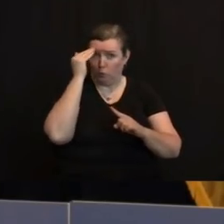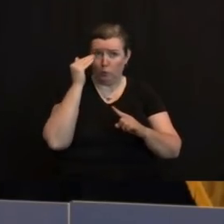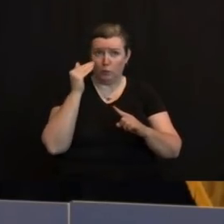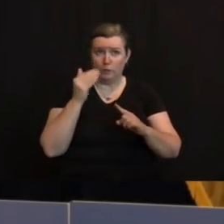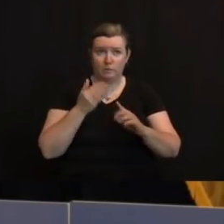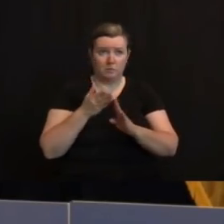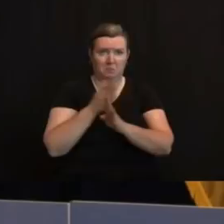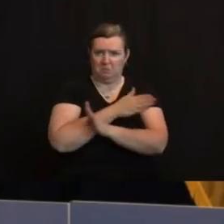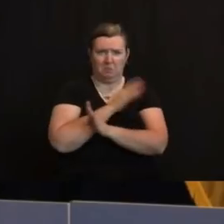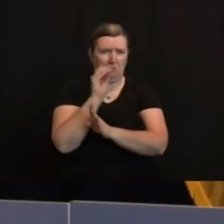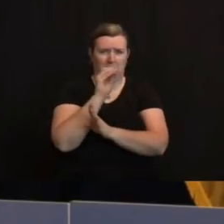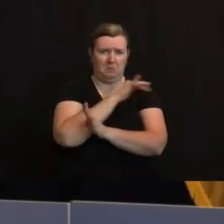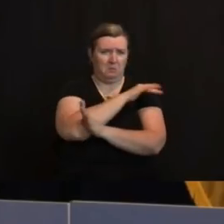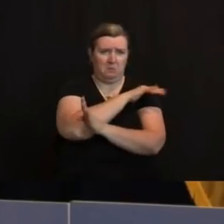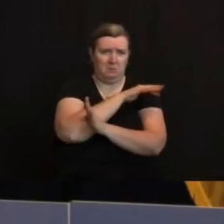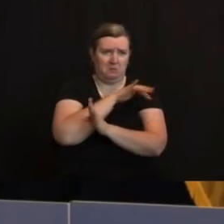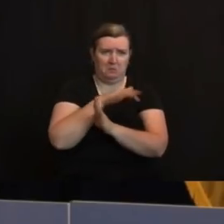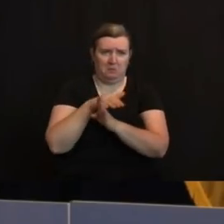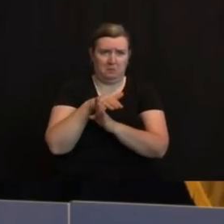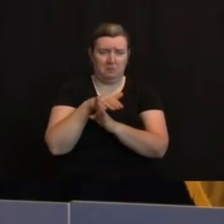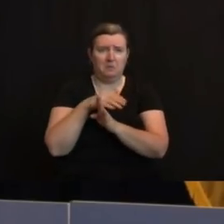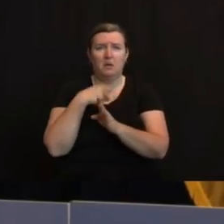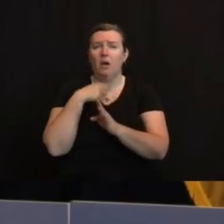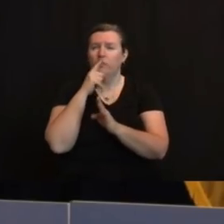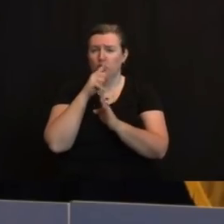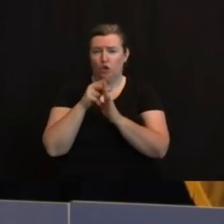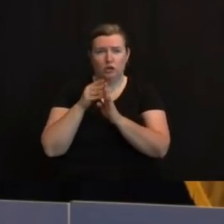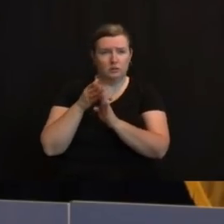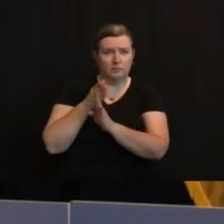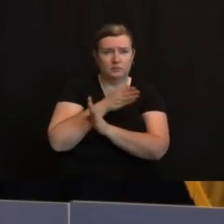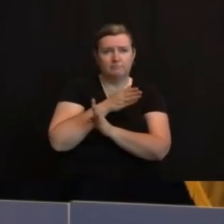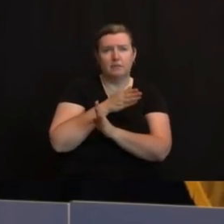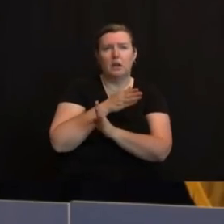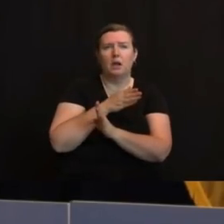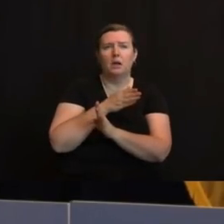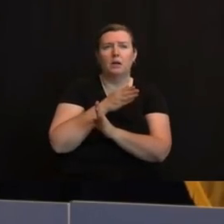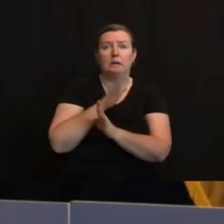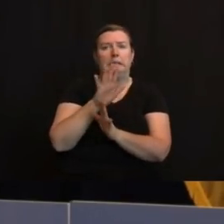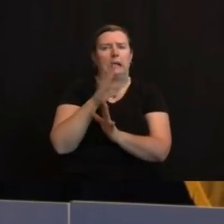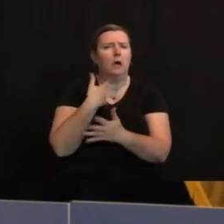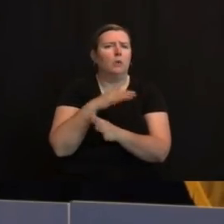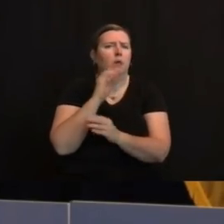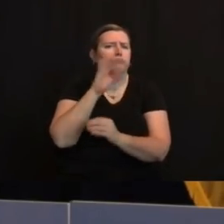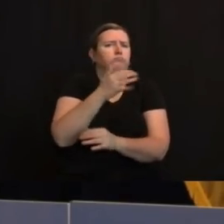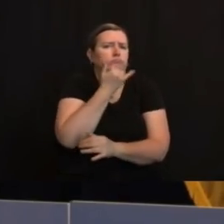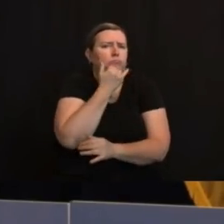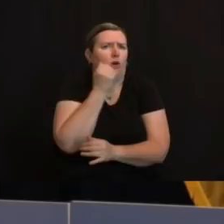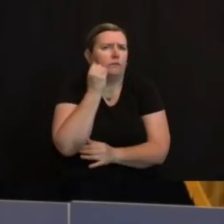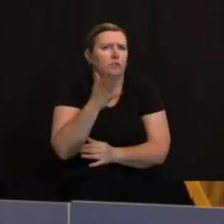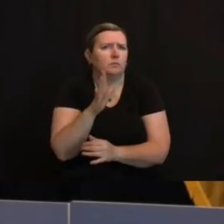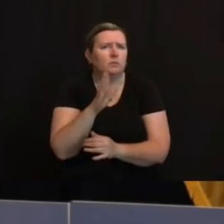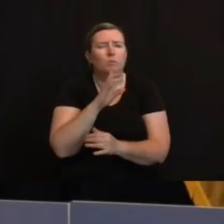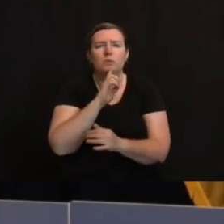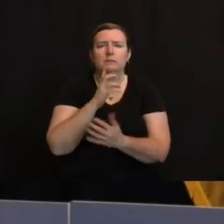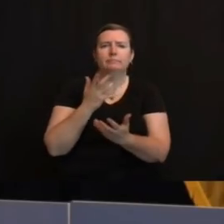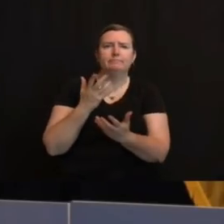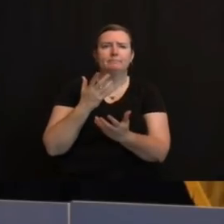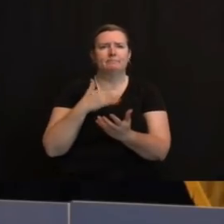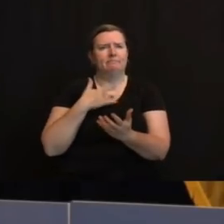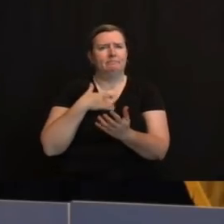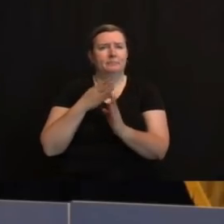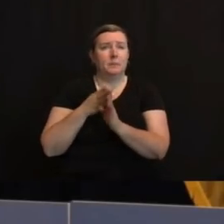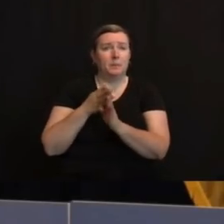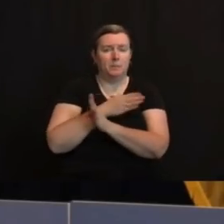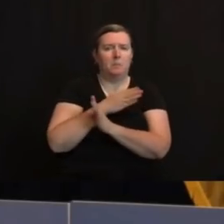We looked back at this point. Again, I don't want to give you the exact date because I'm not positive of it, but I will say it was definitely before March